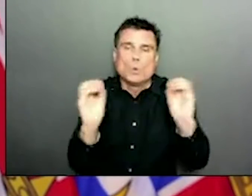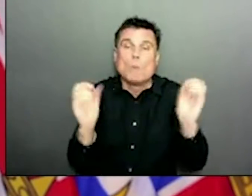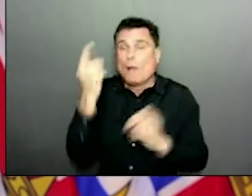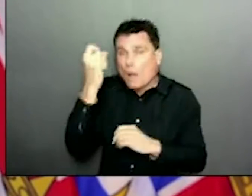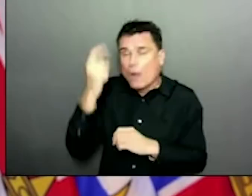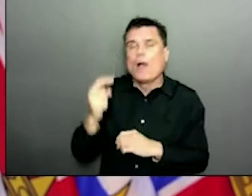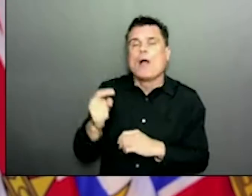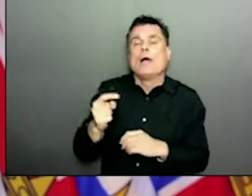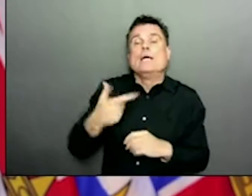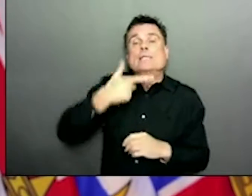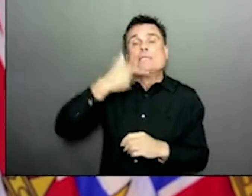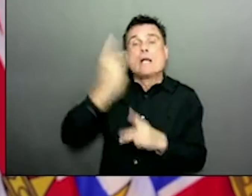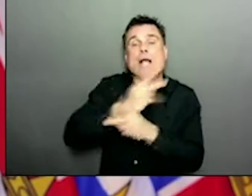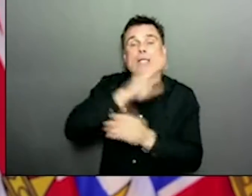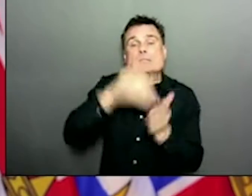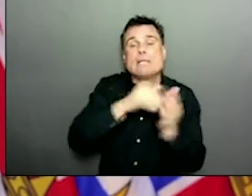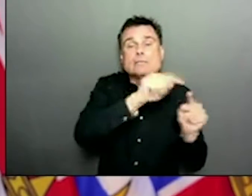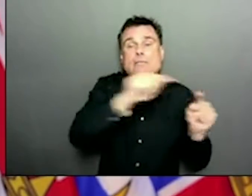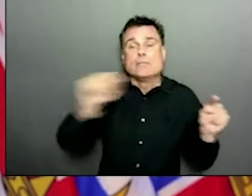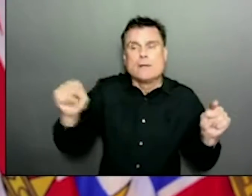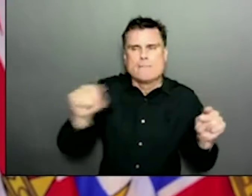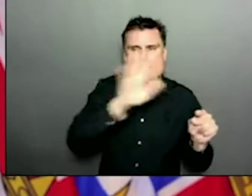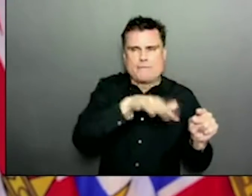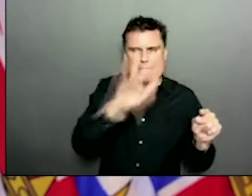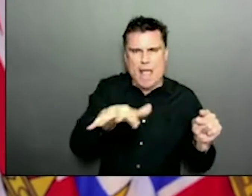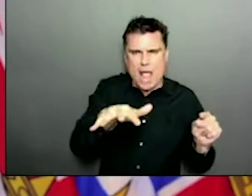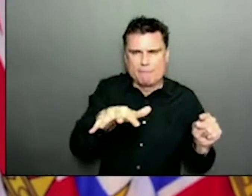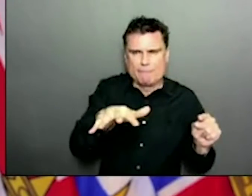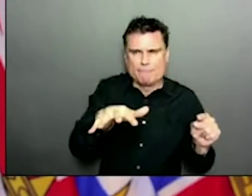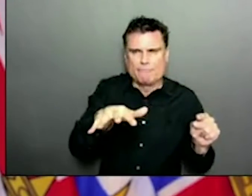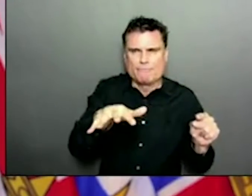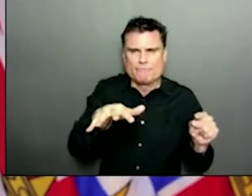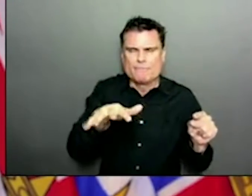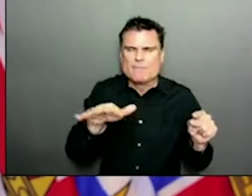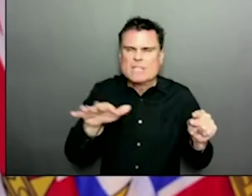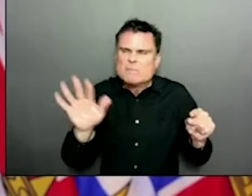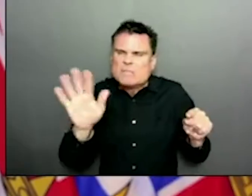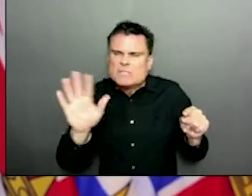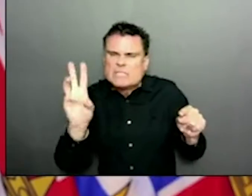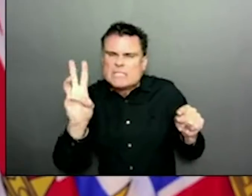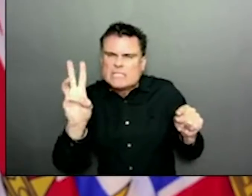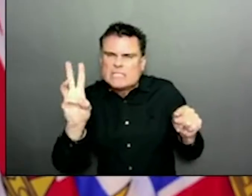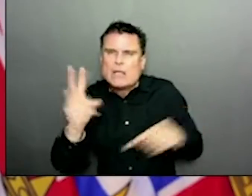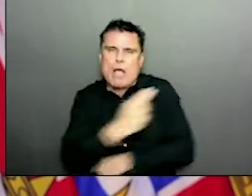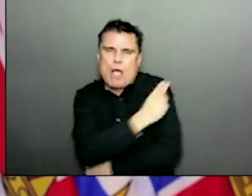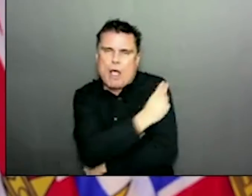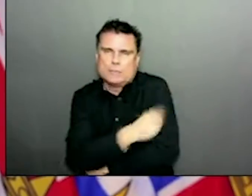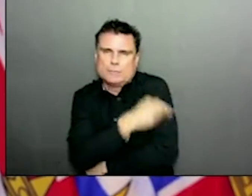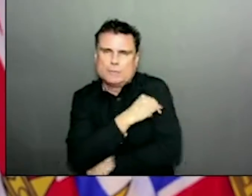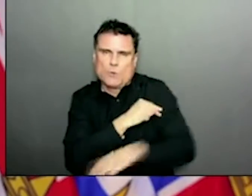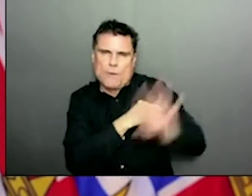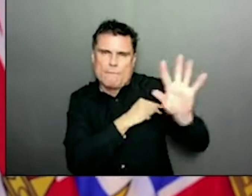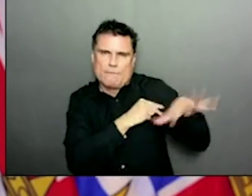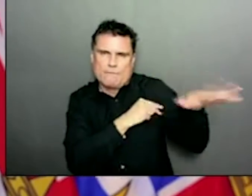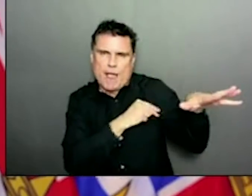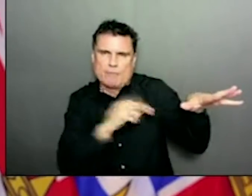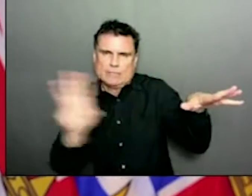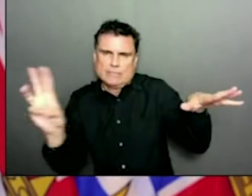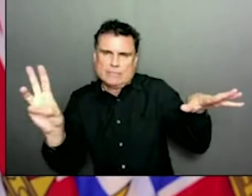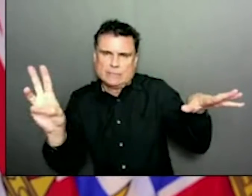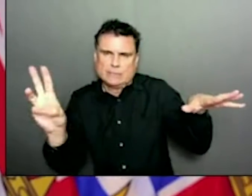and 6 in acute care units. That includes 1,374 residents